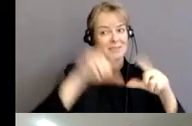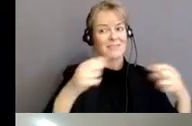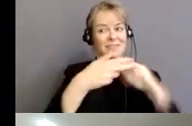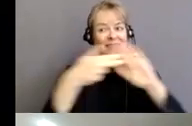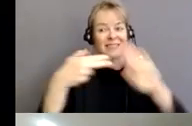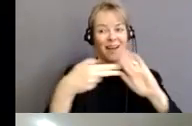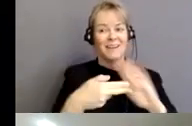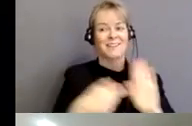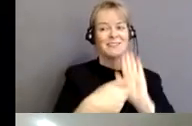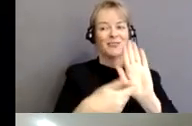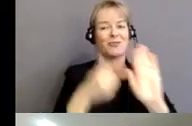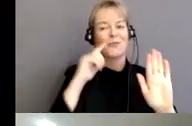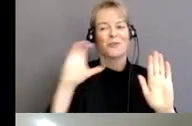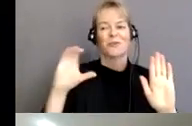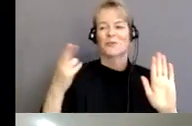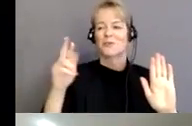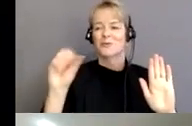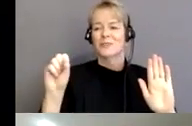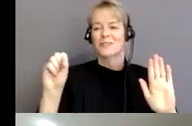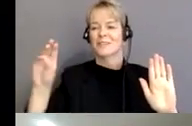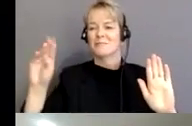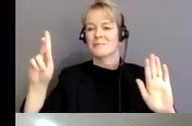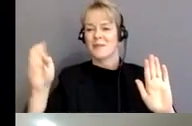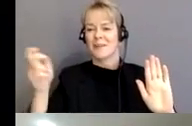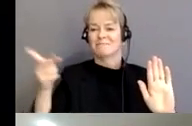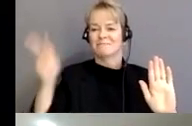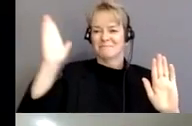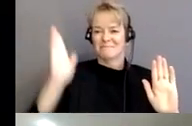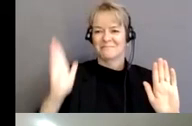you for joining us, and we're very happy to be a part of this event today.